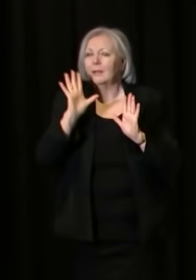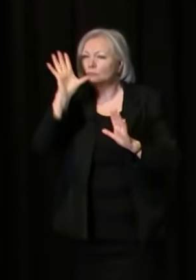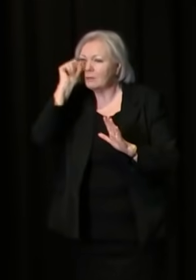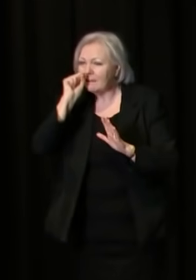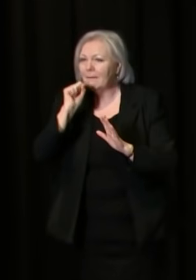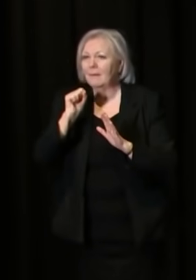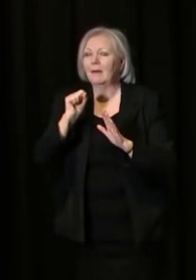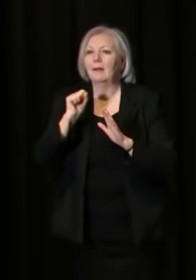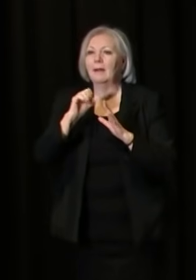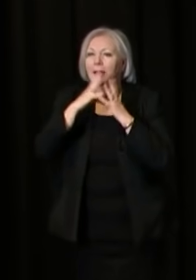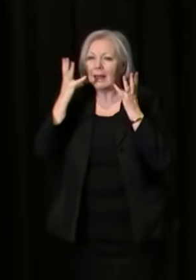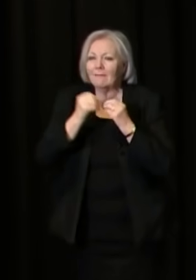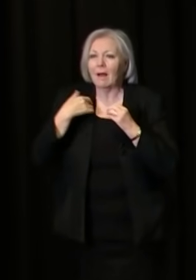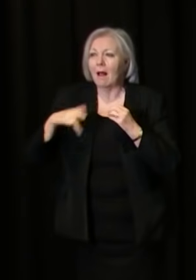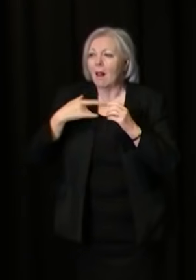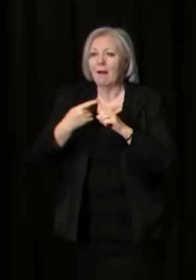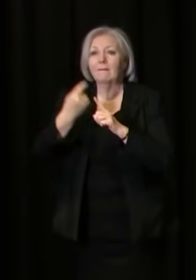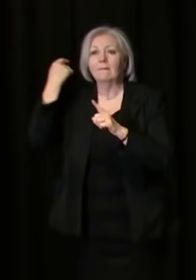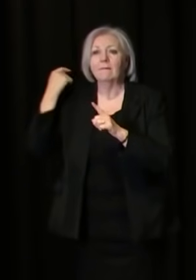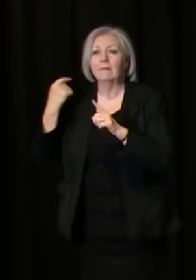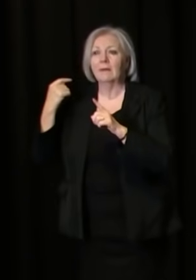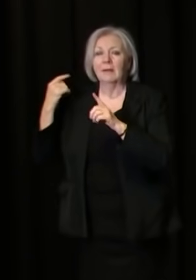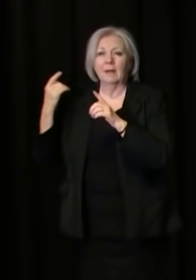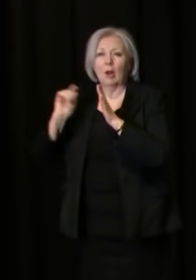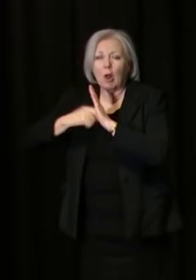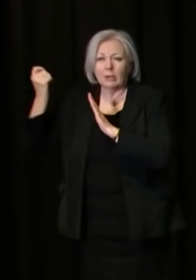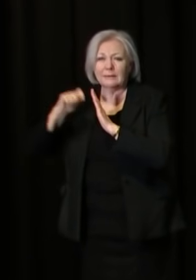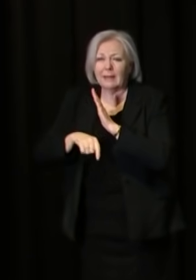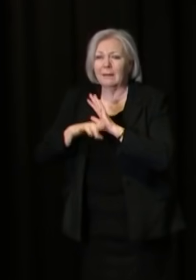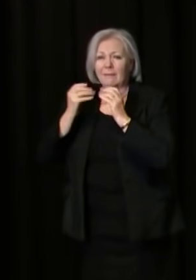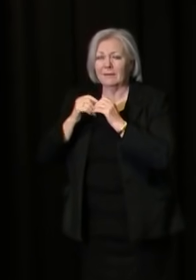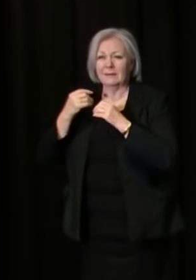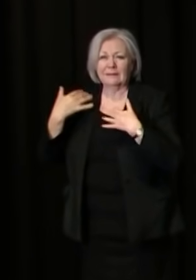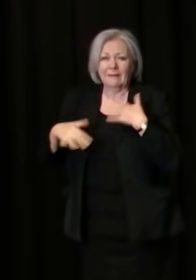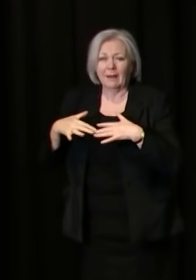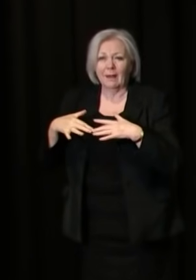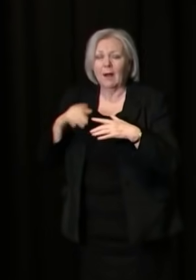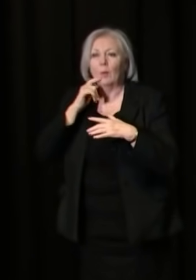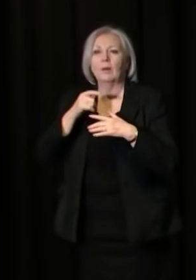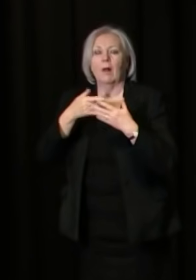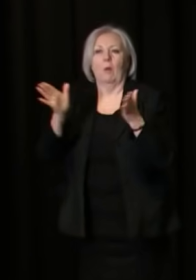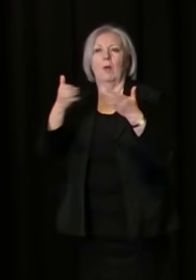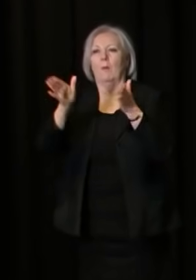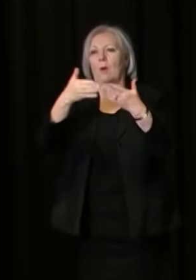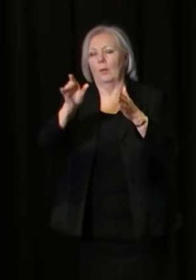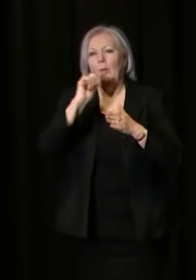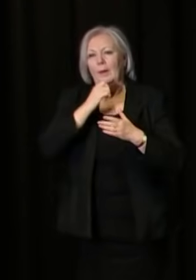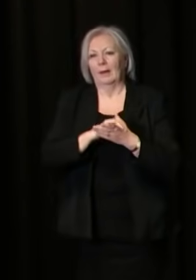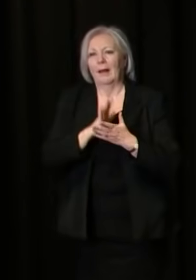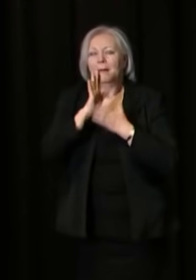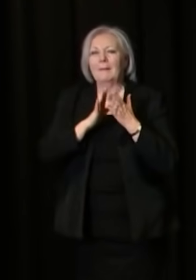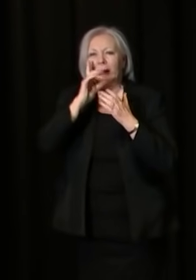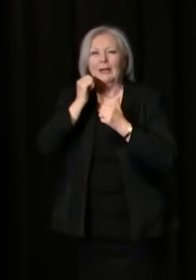to will be part of our daily lives. It's up to us all to do our bit to get there. That's when we can enjoy all